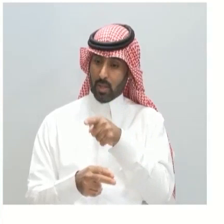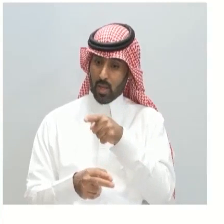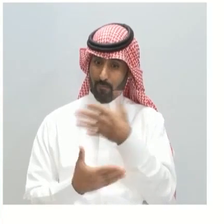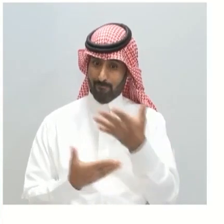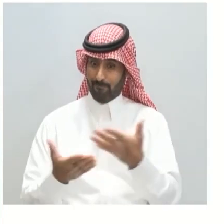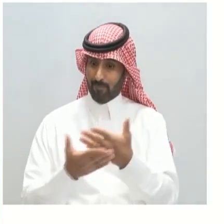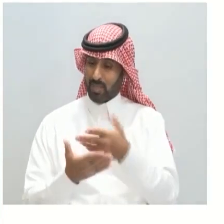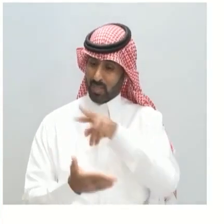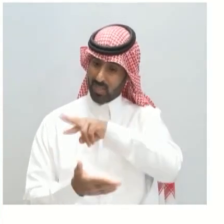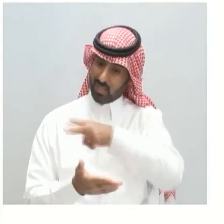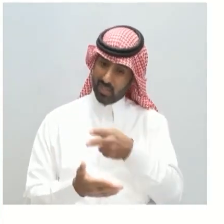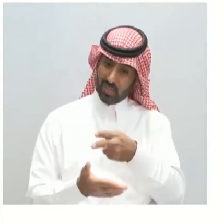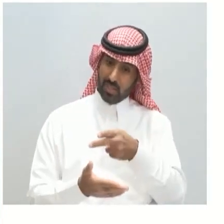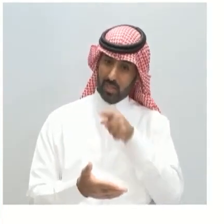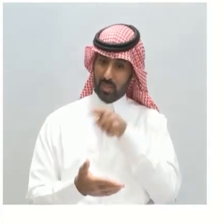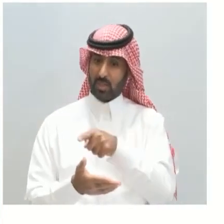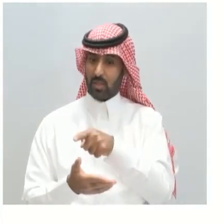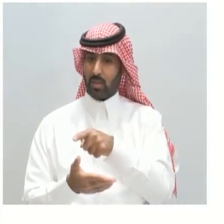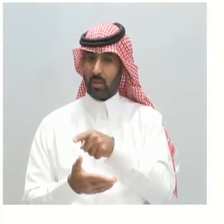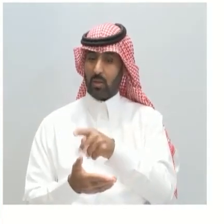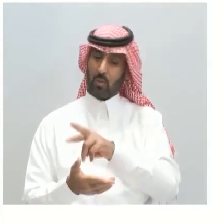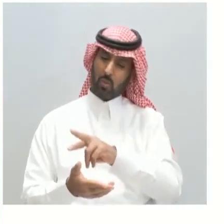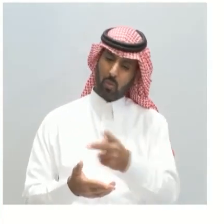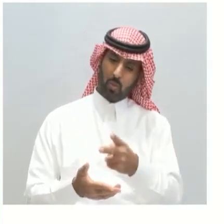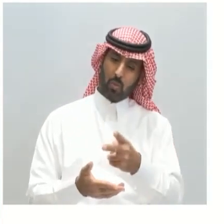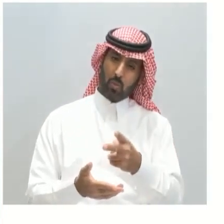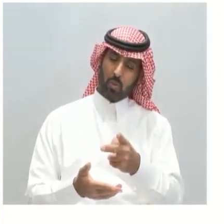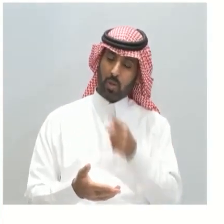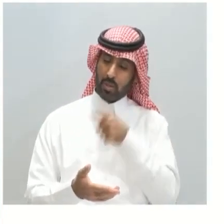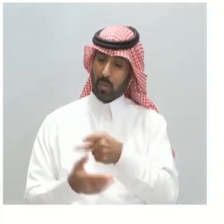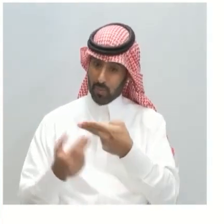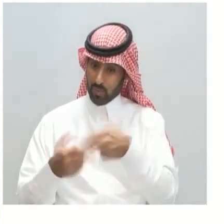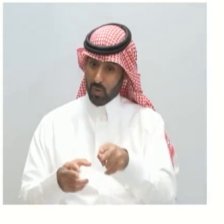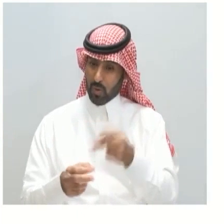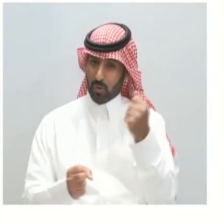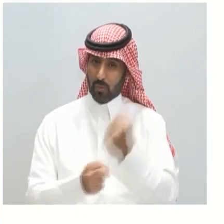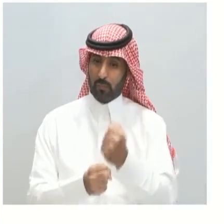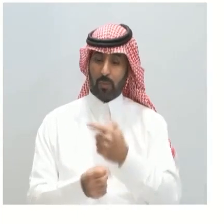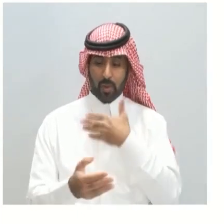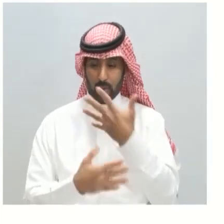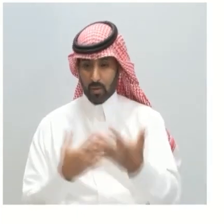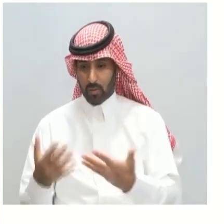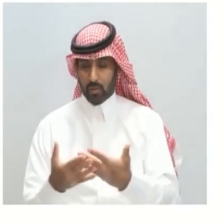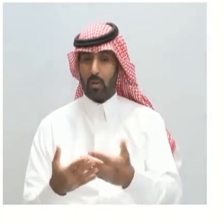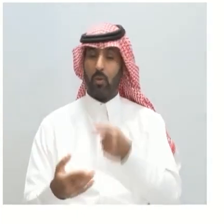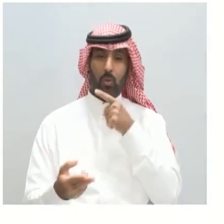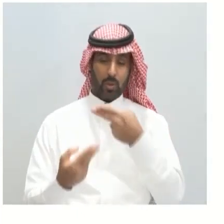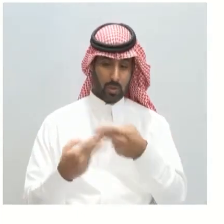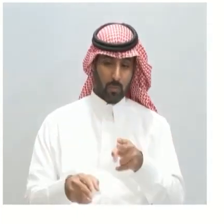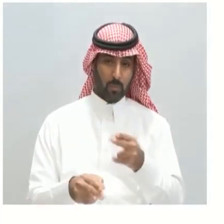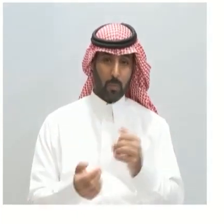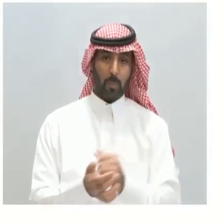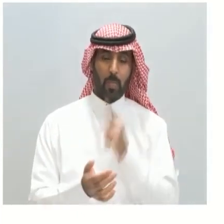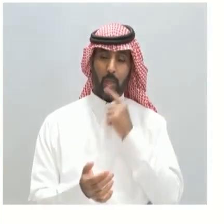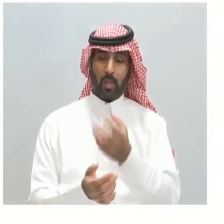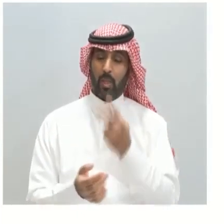is changing, there is something changing, or something is starting to happen. Something is starting to happen.